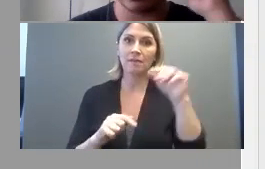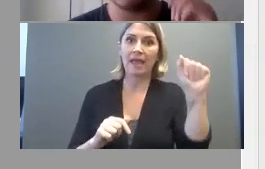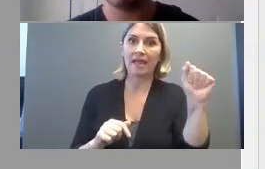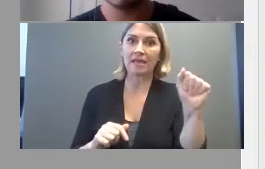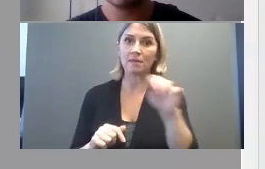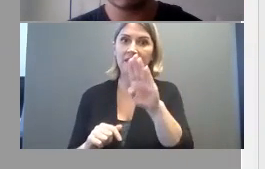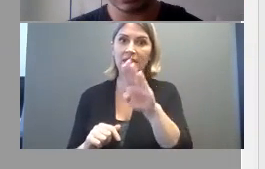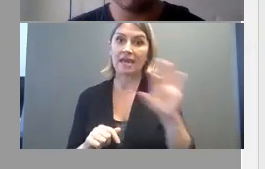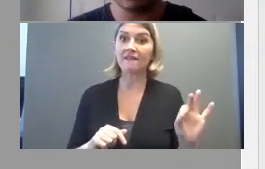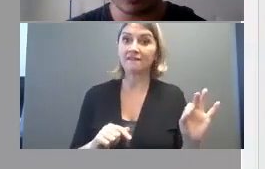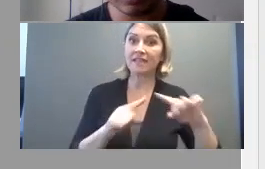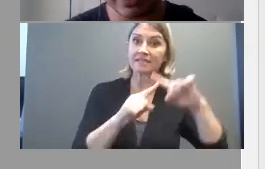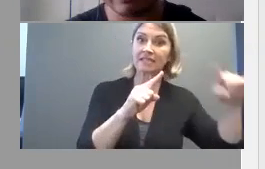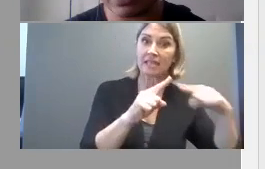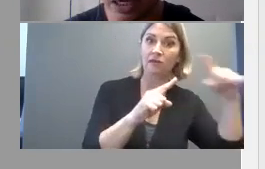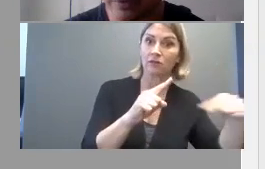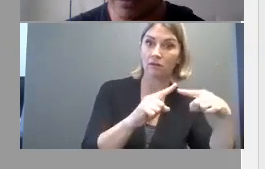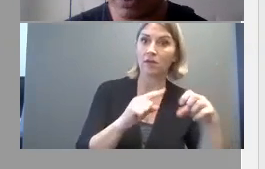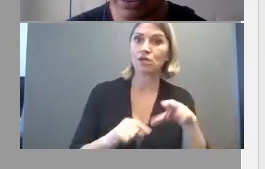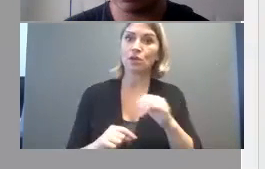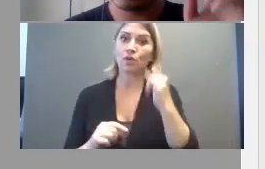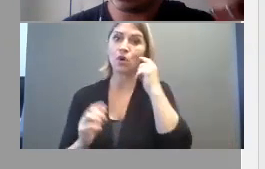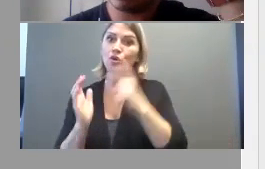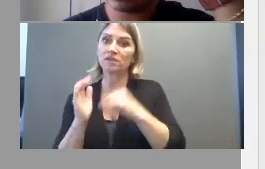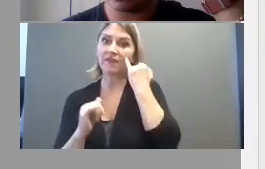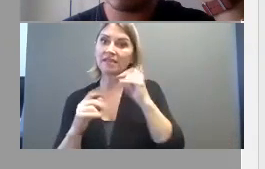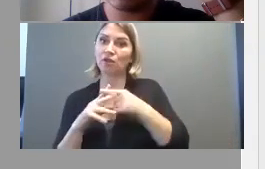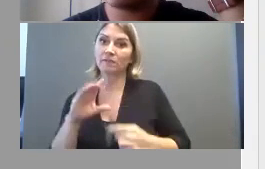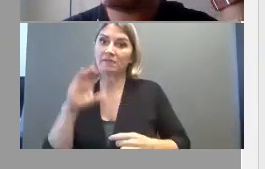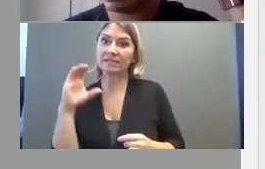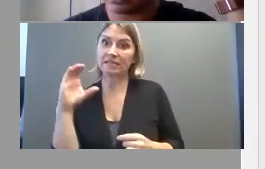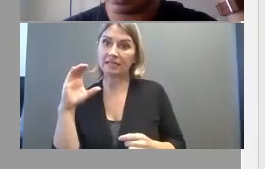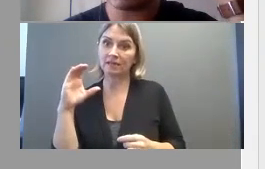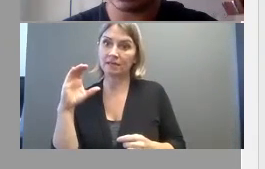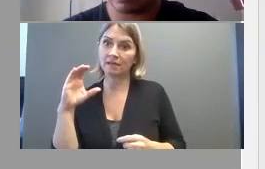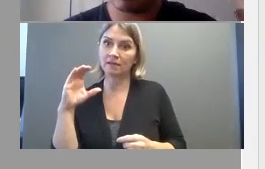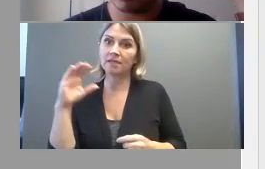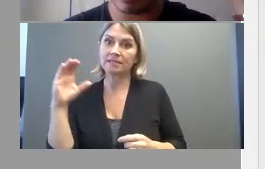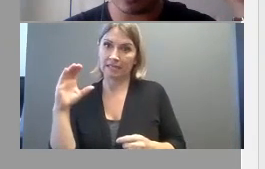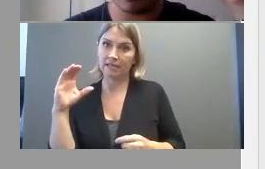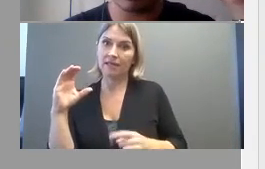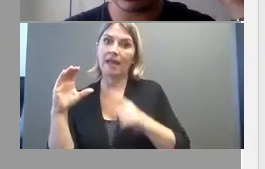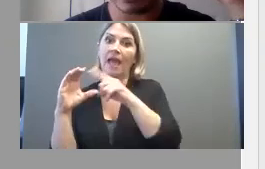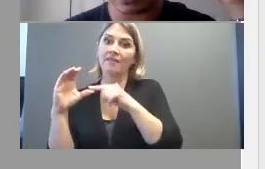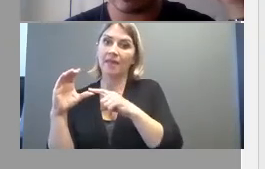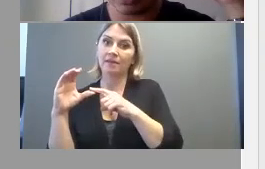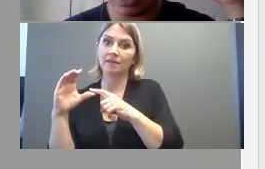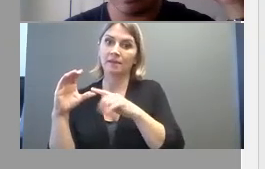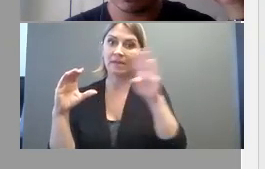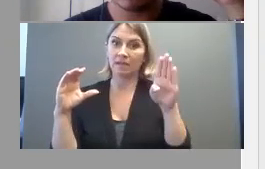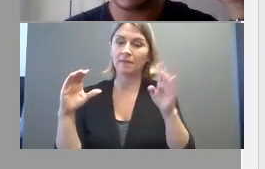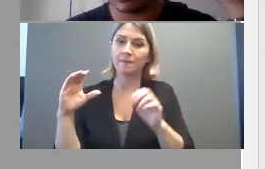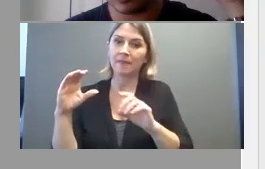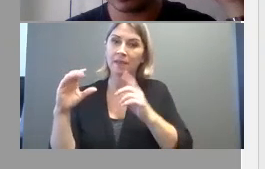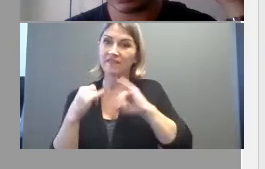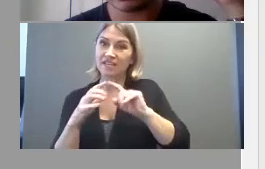does have a cycle. So now note that if I start from C, I will start off with C with nothing else, and then I have to move back on. But if I start with